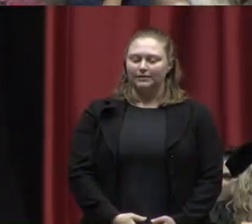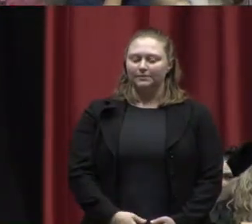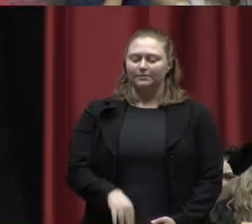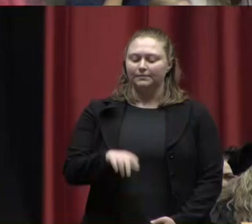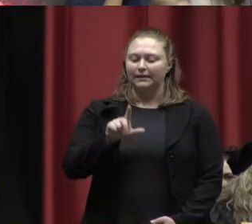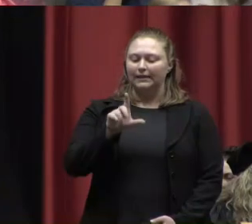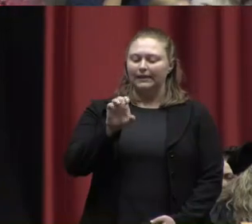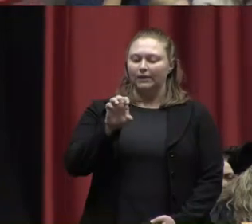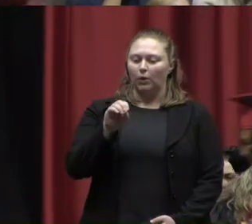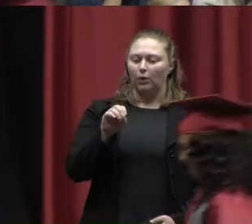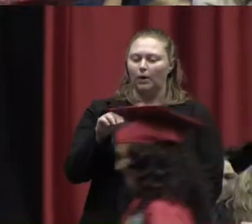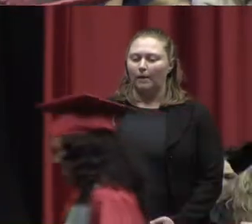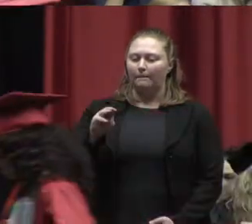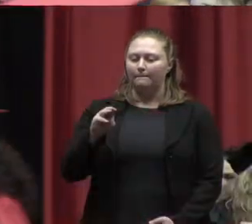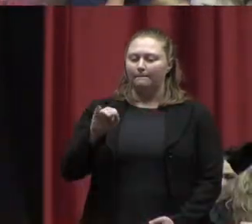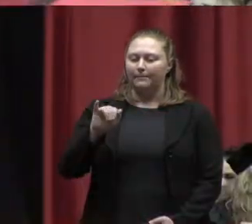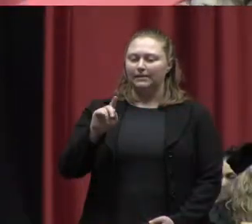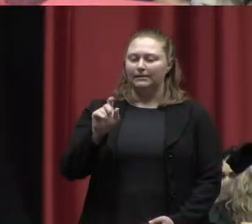Leon Ta.